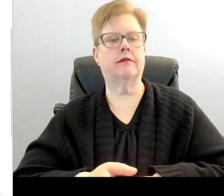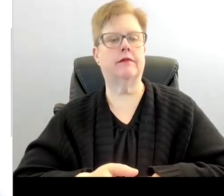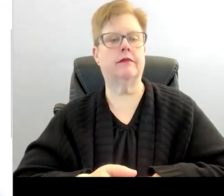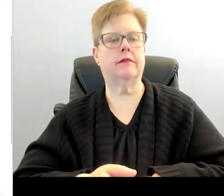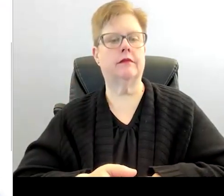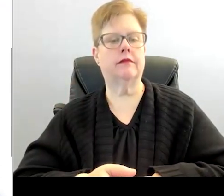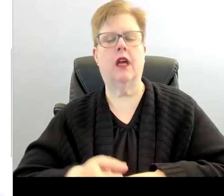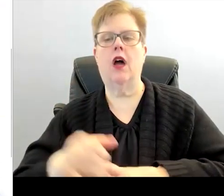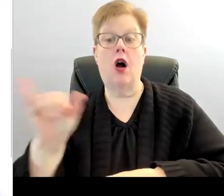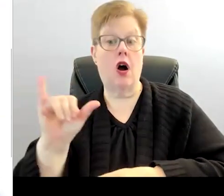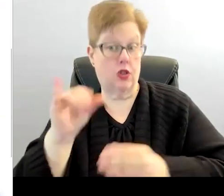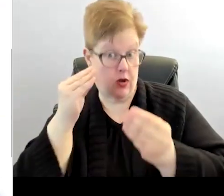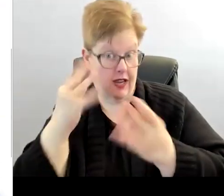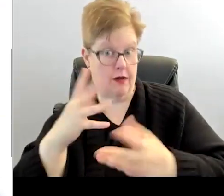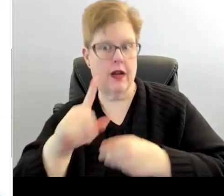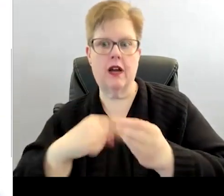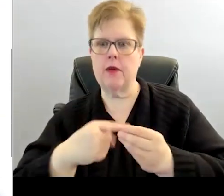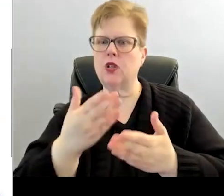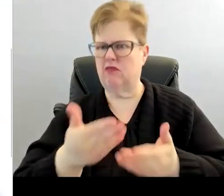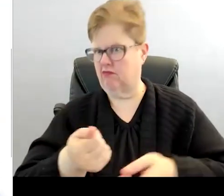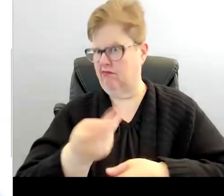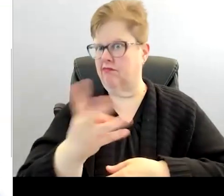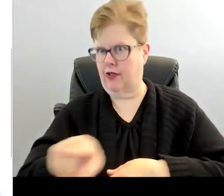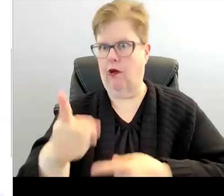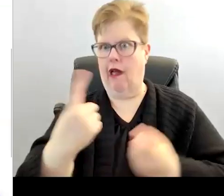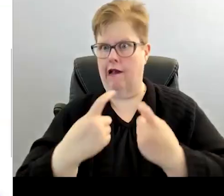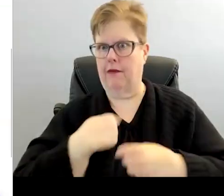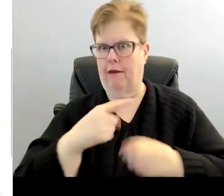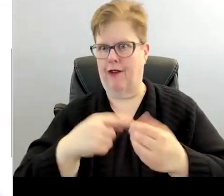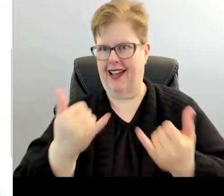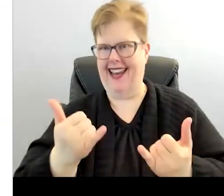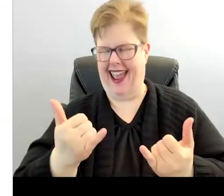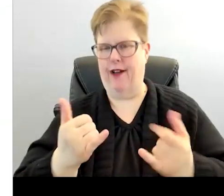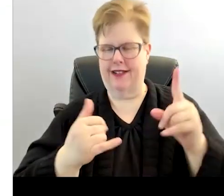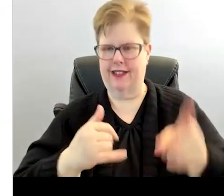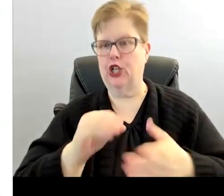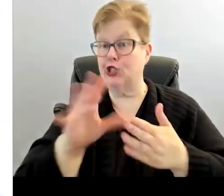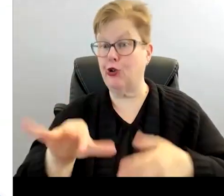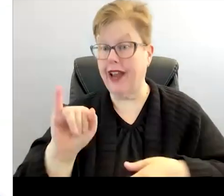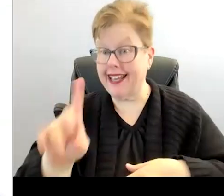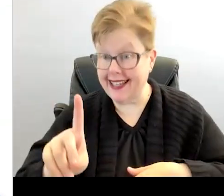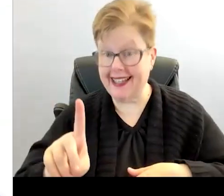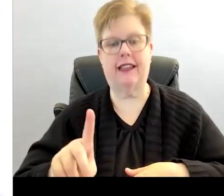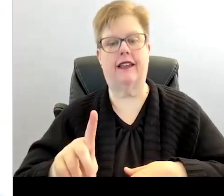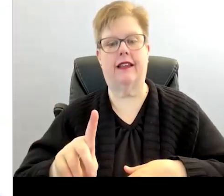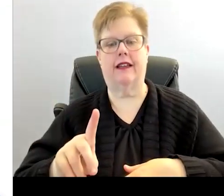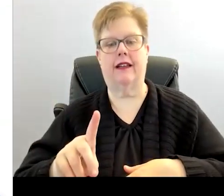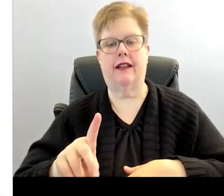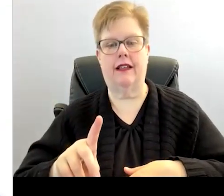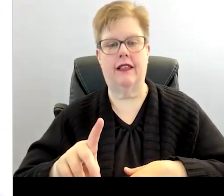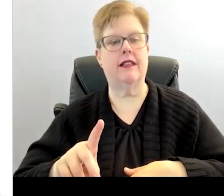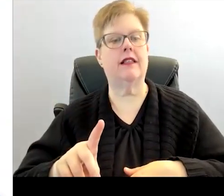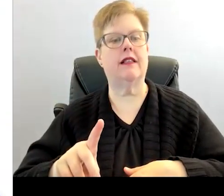But there's also information about something several of you are asking about right now, student IDs. So